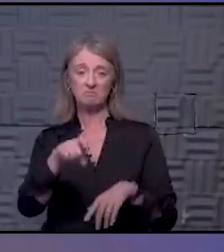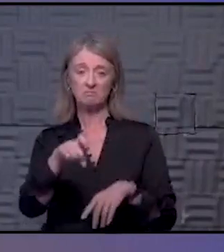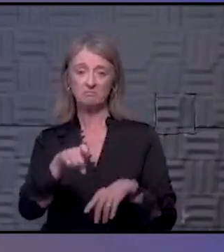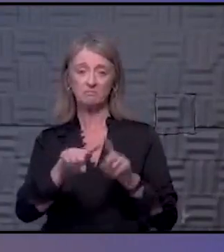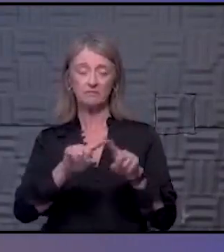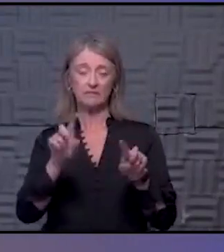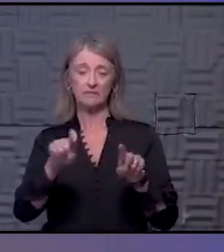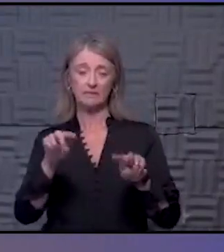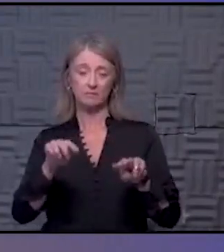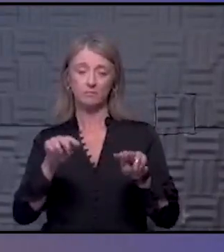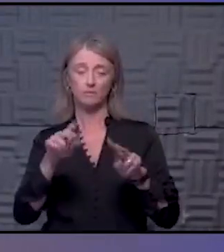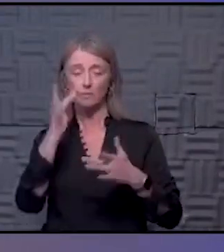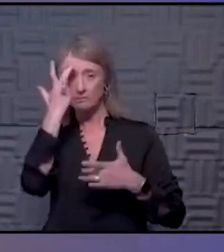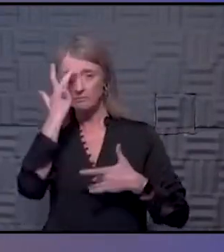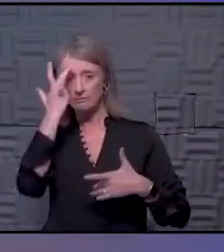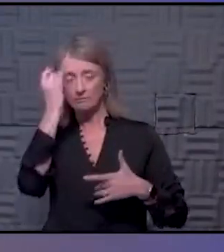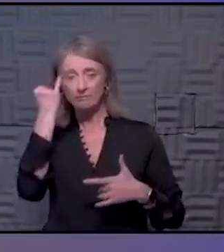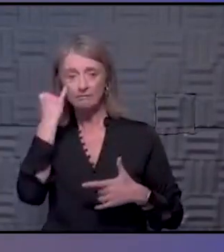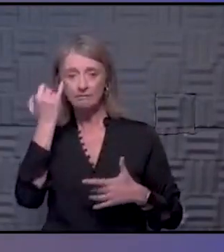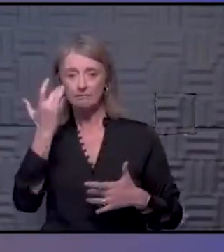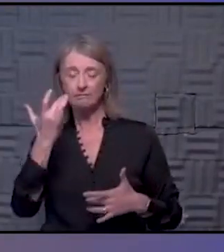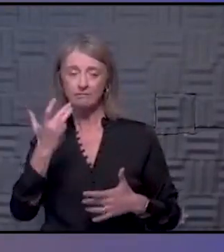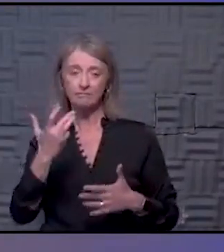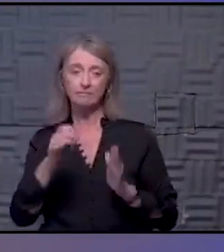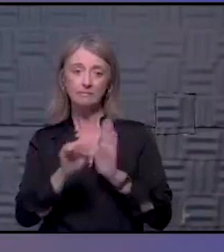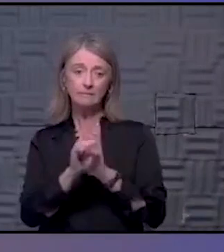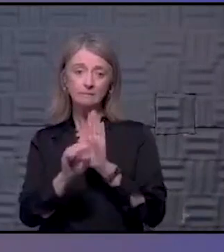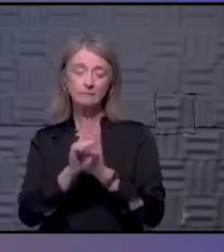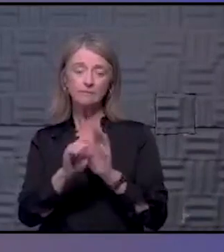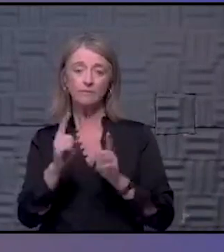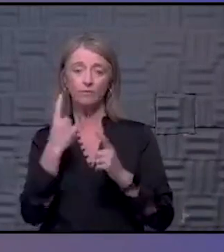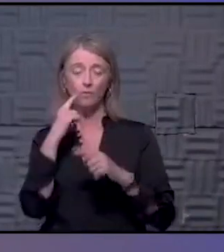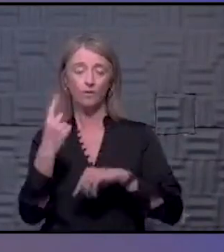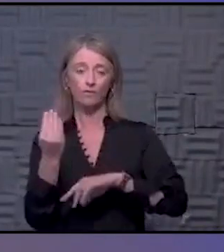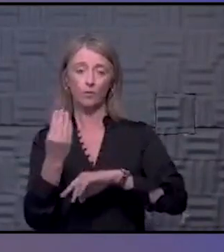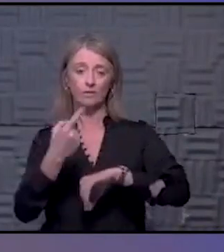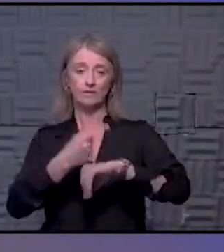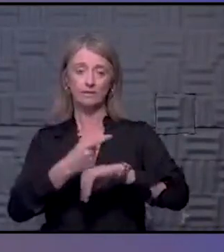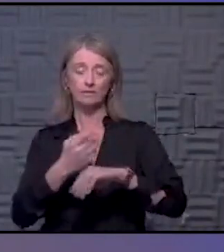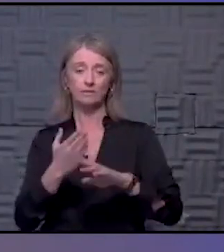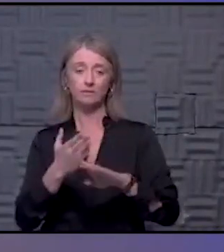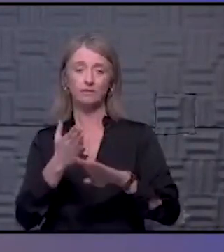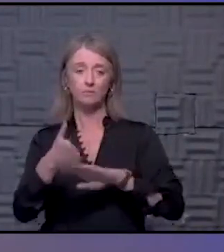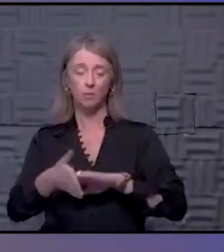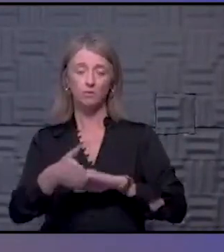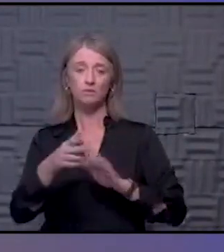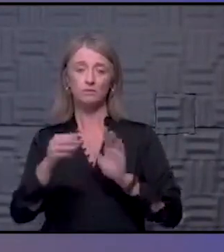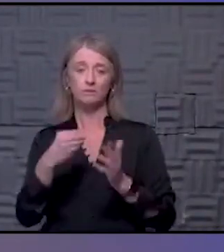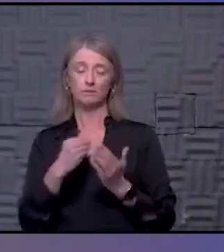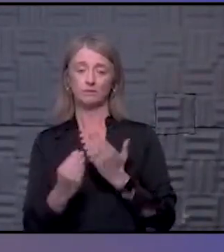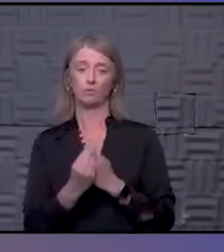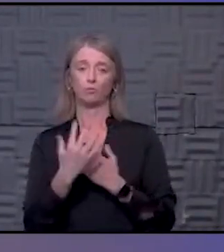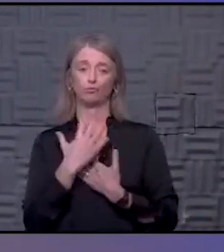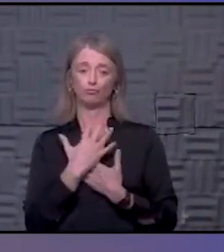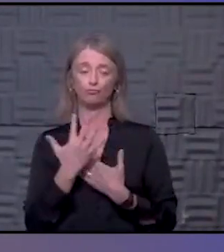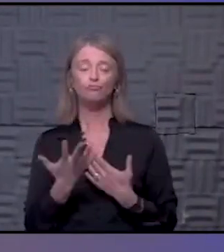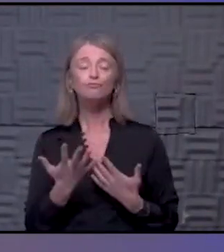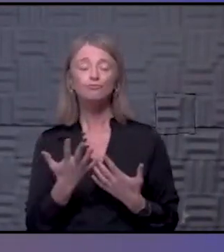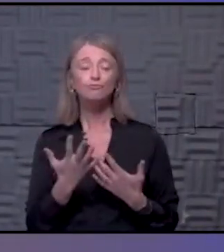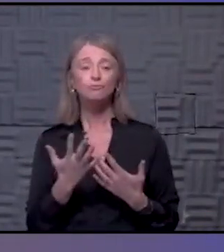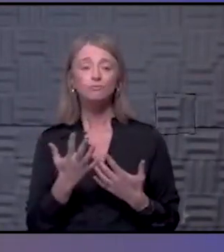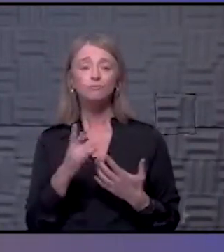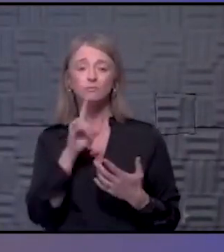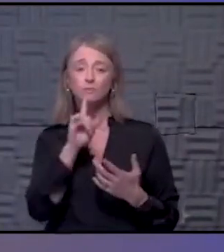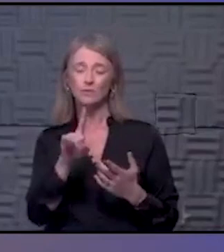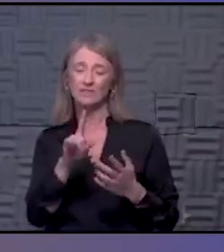still need to monitor for symptoms during that 14-day period post-exposure. But again, that's really going